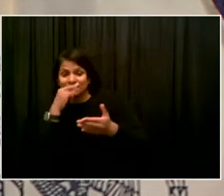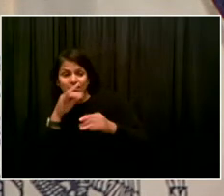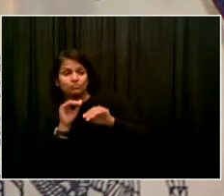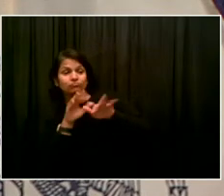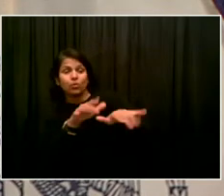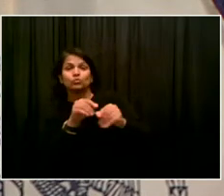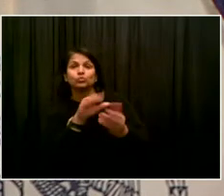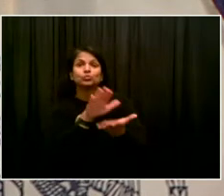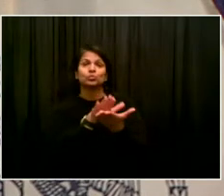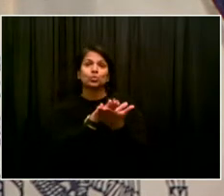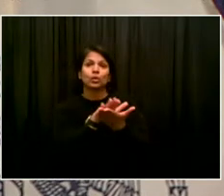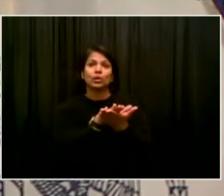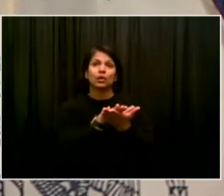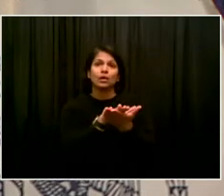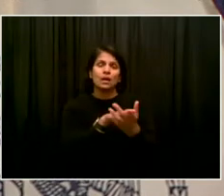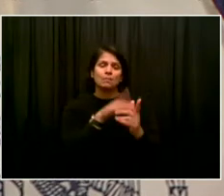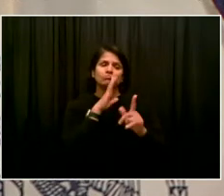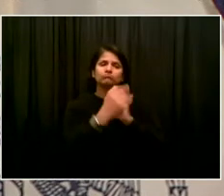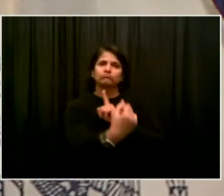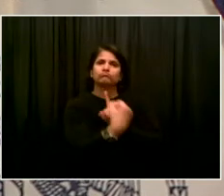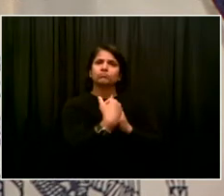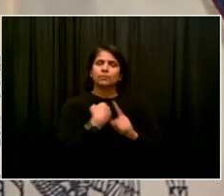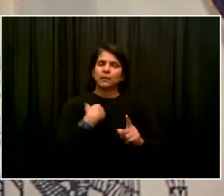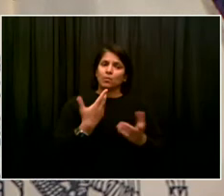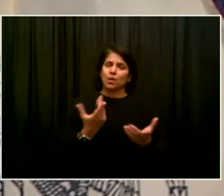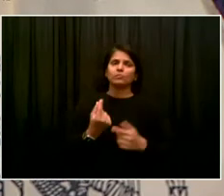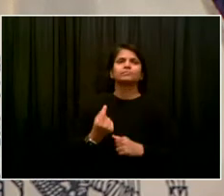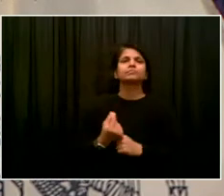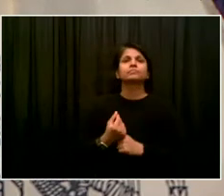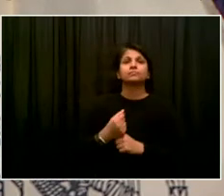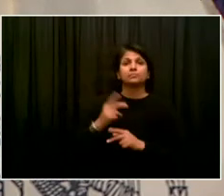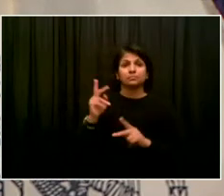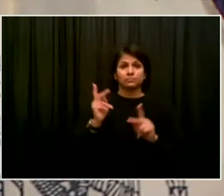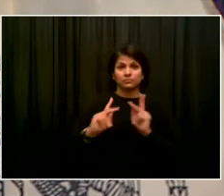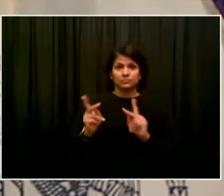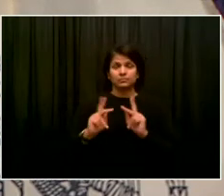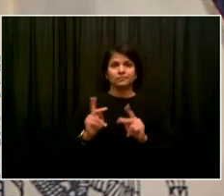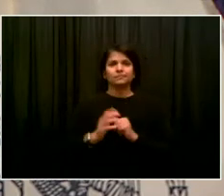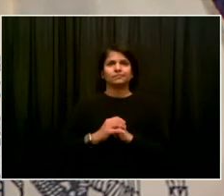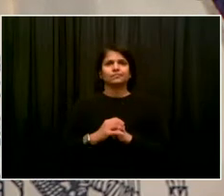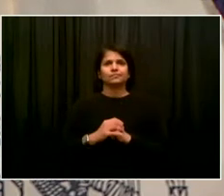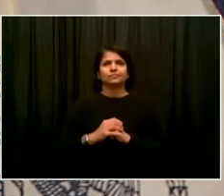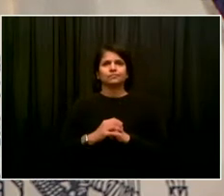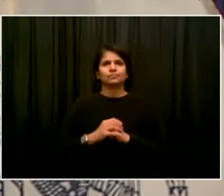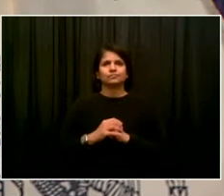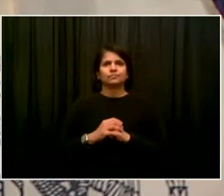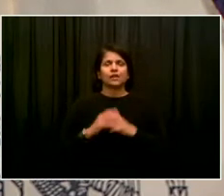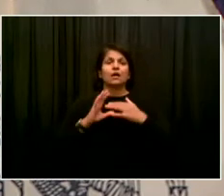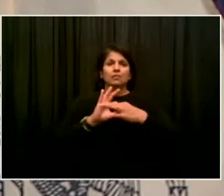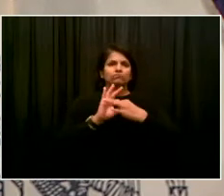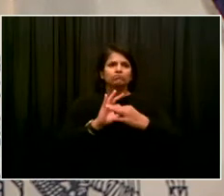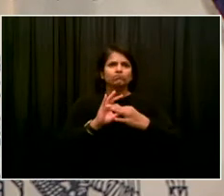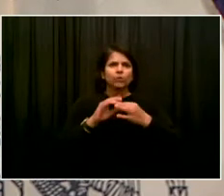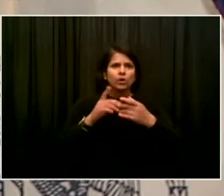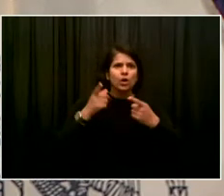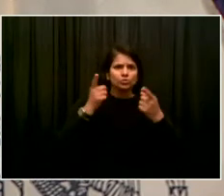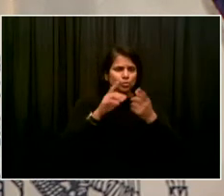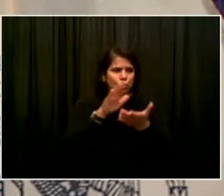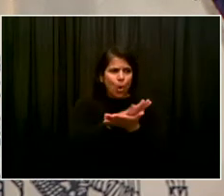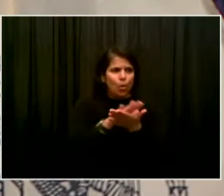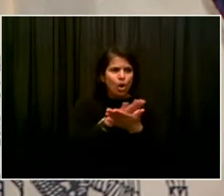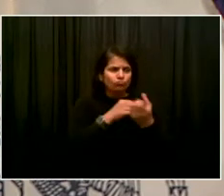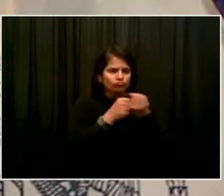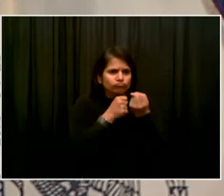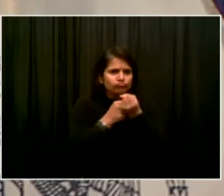been people are probably more bonded with their local school than ever at this point. But the continuity of the